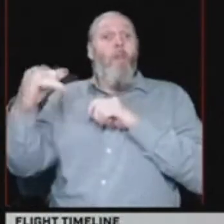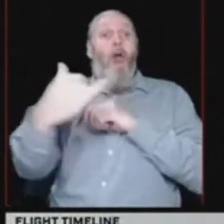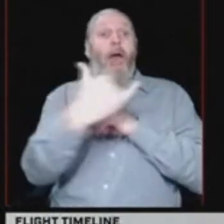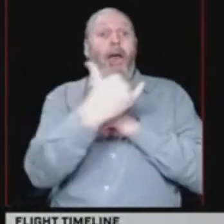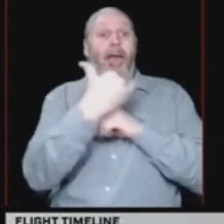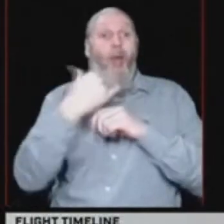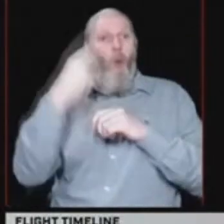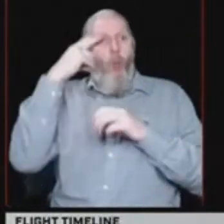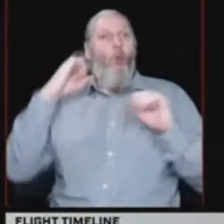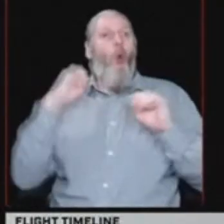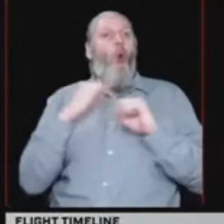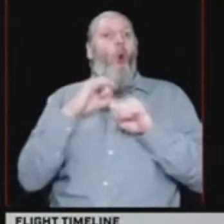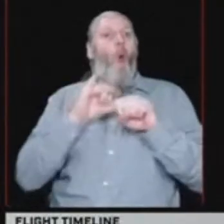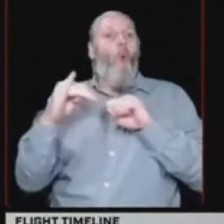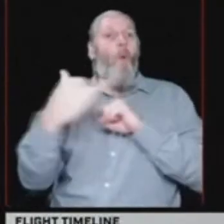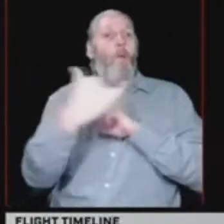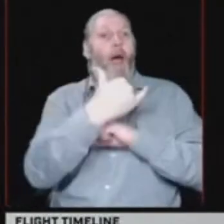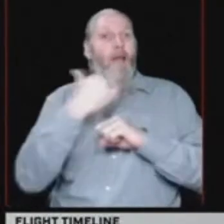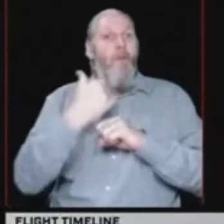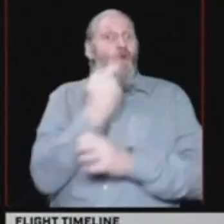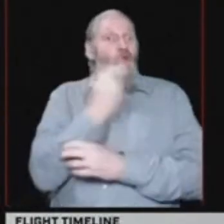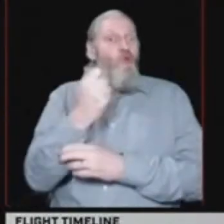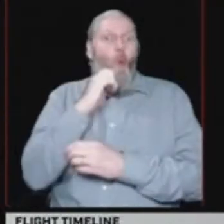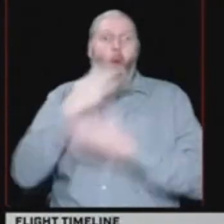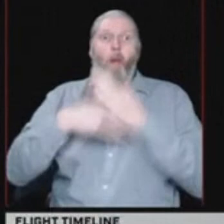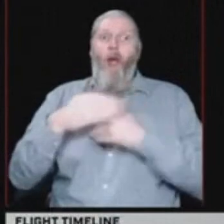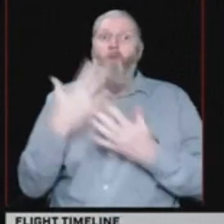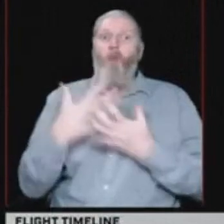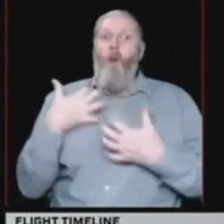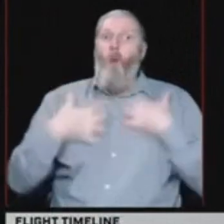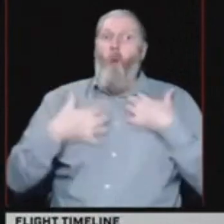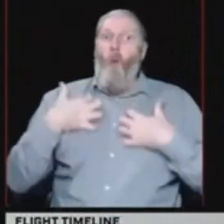very exciting. So please stay with us.